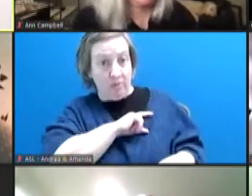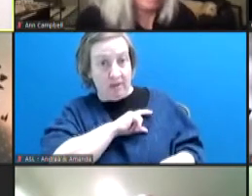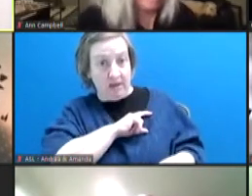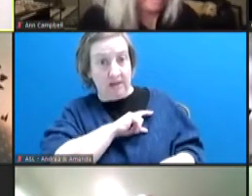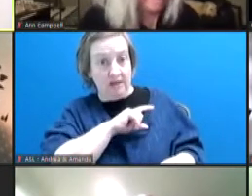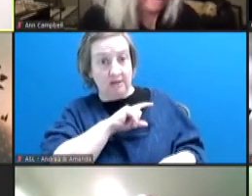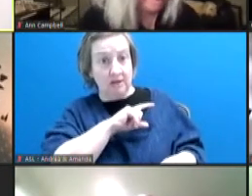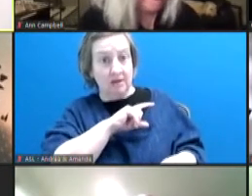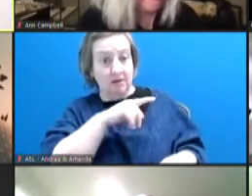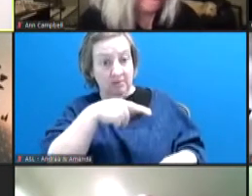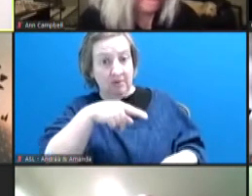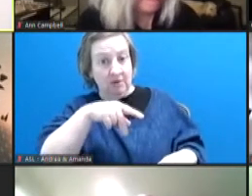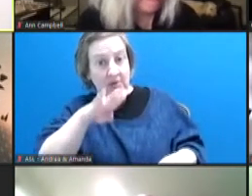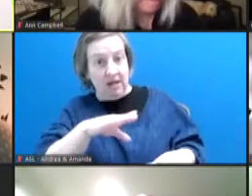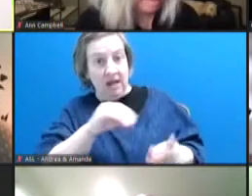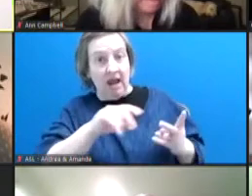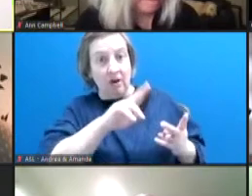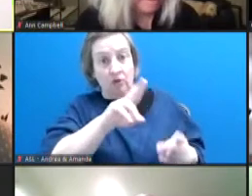the United States State Department?